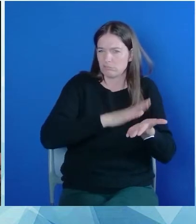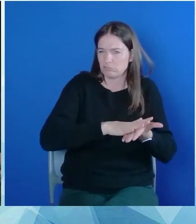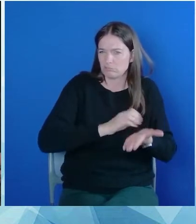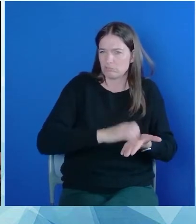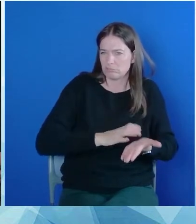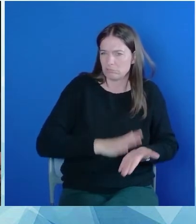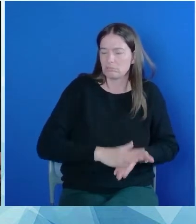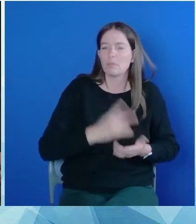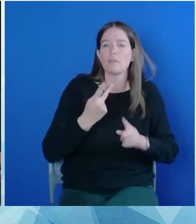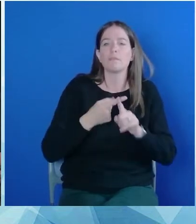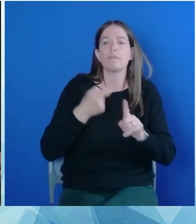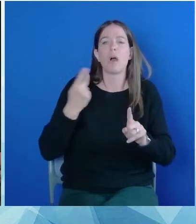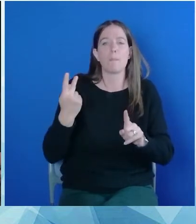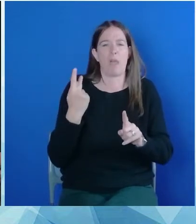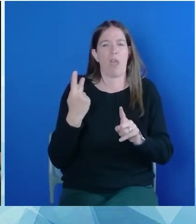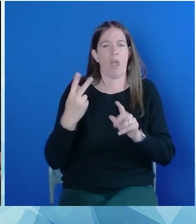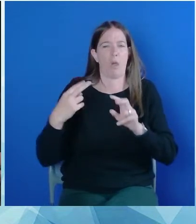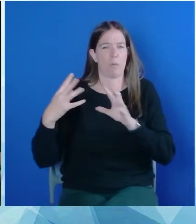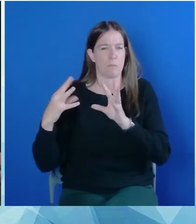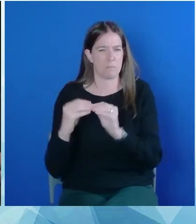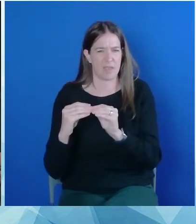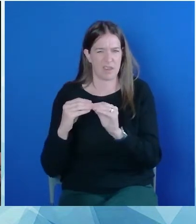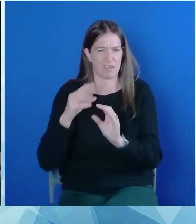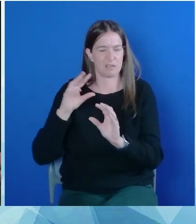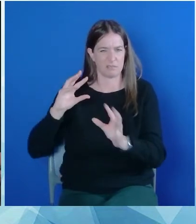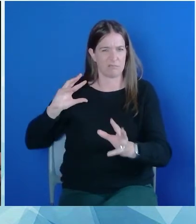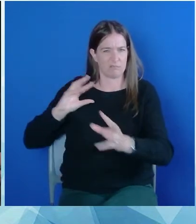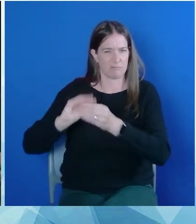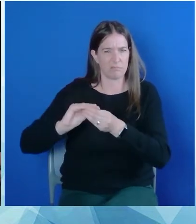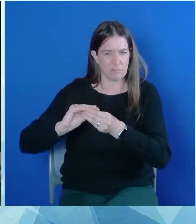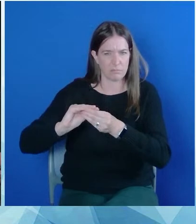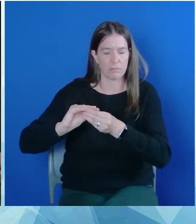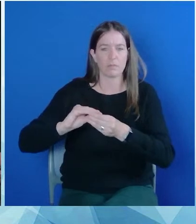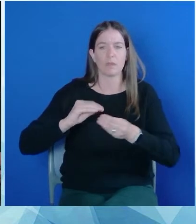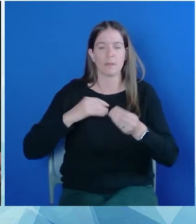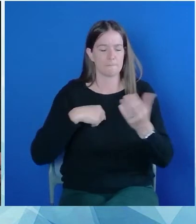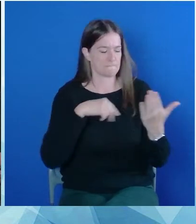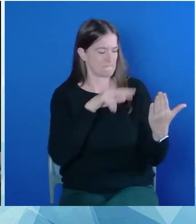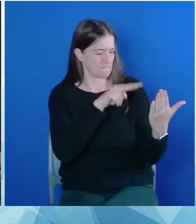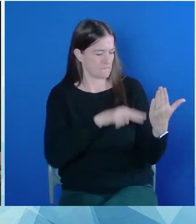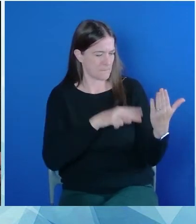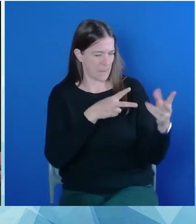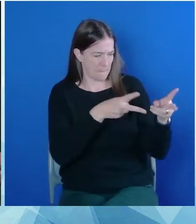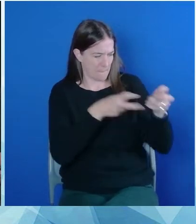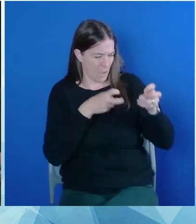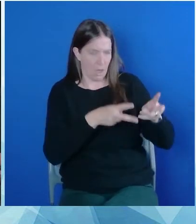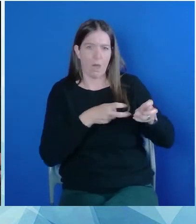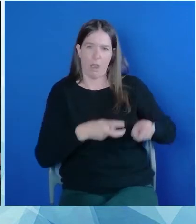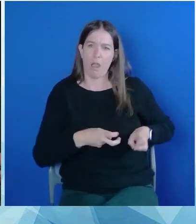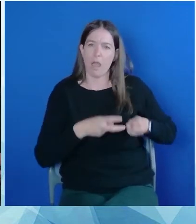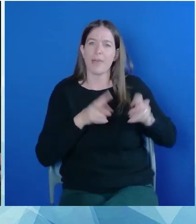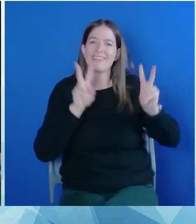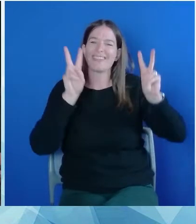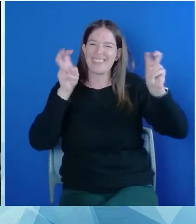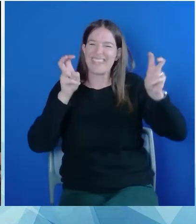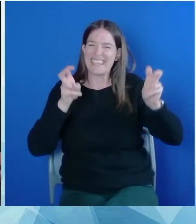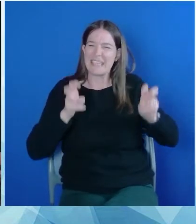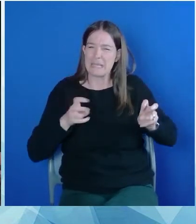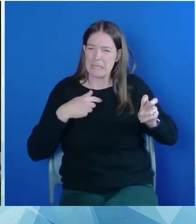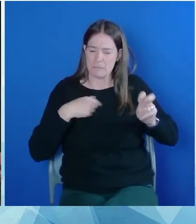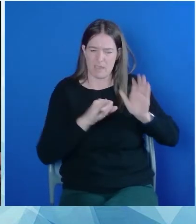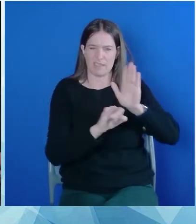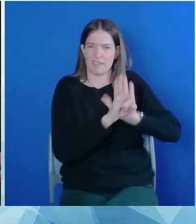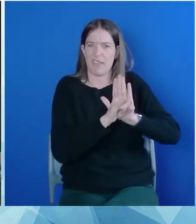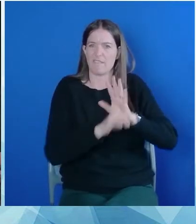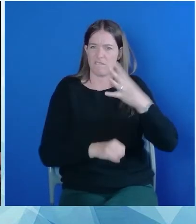meetings. And I pulled out major themes. There were 4 outlying themes.